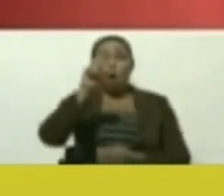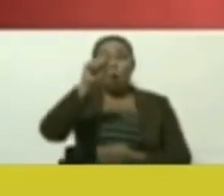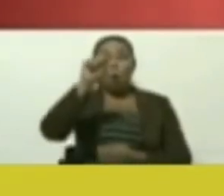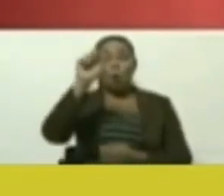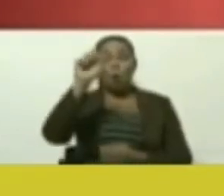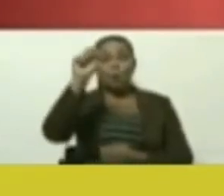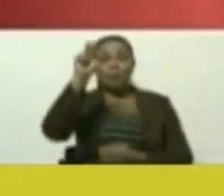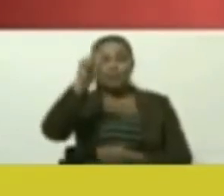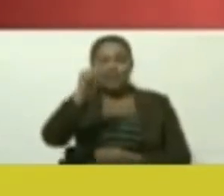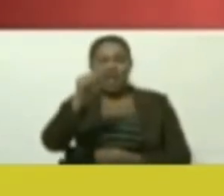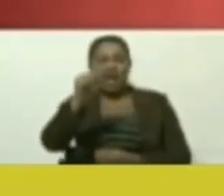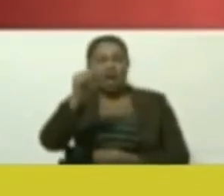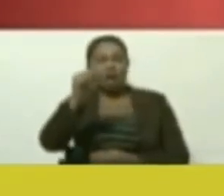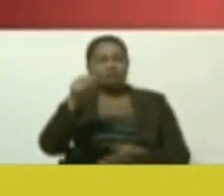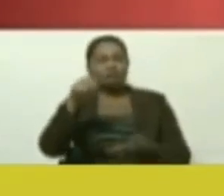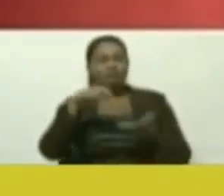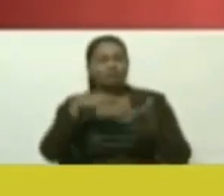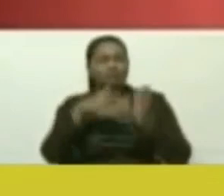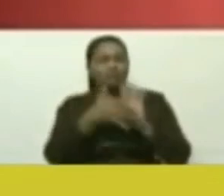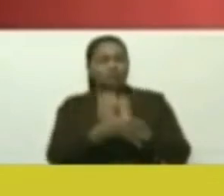NATO